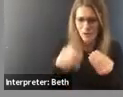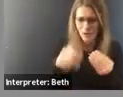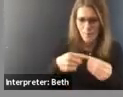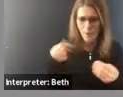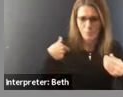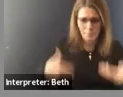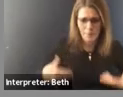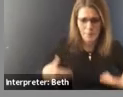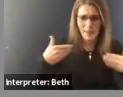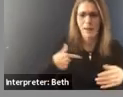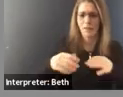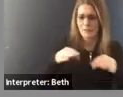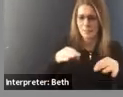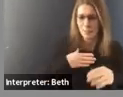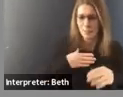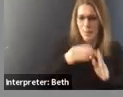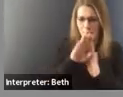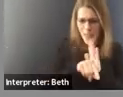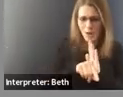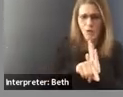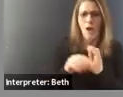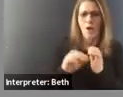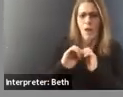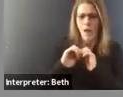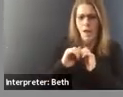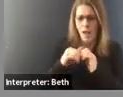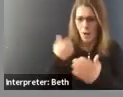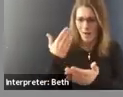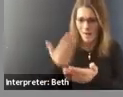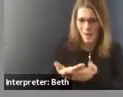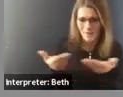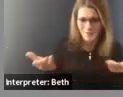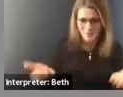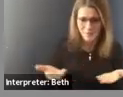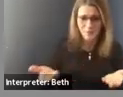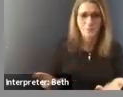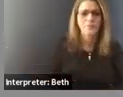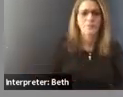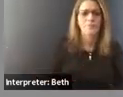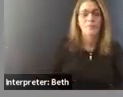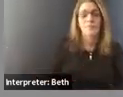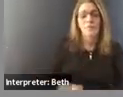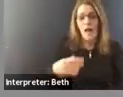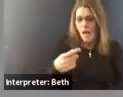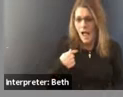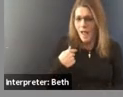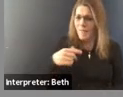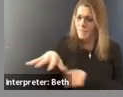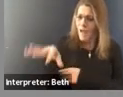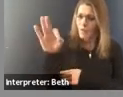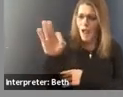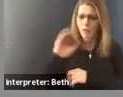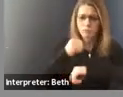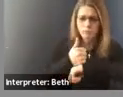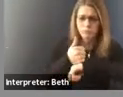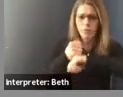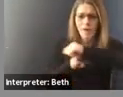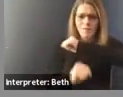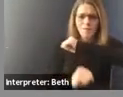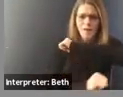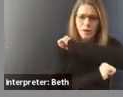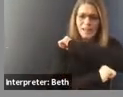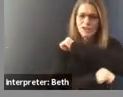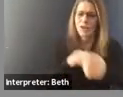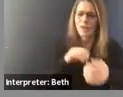where I am, because I find that a foundation is really important, right? If you don't know my